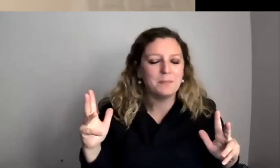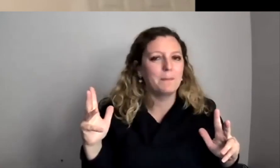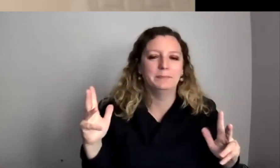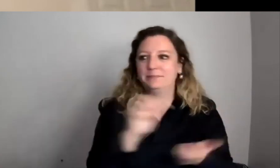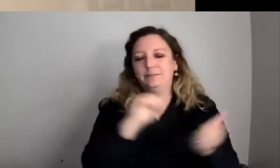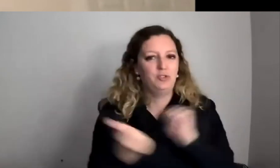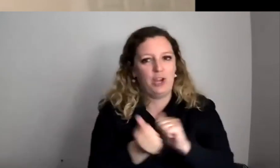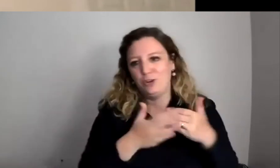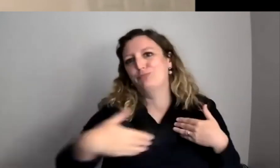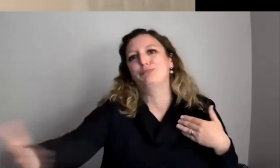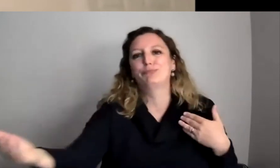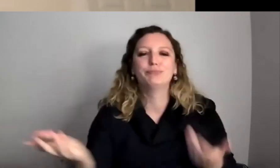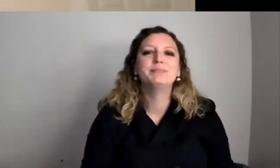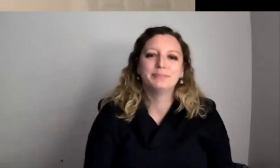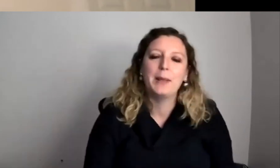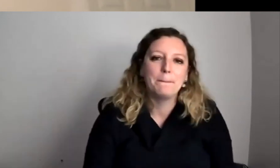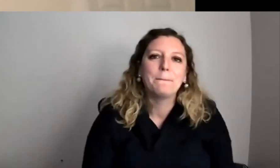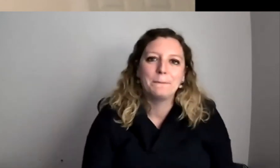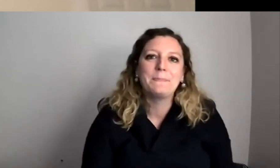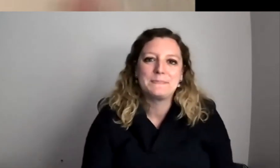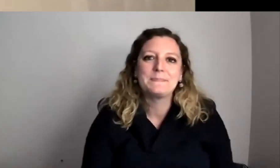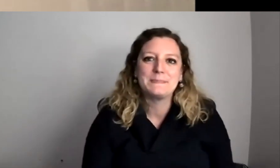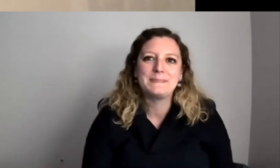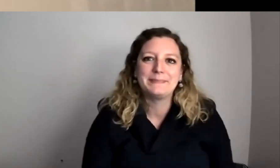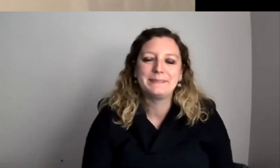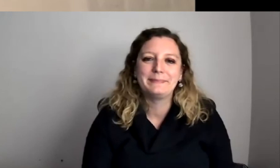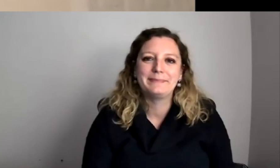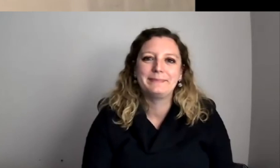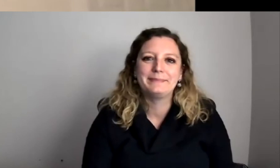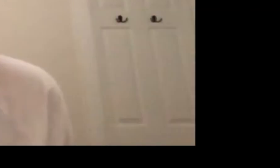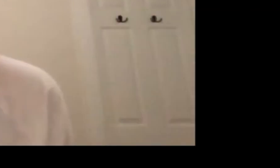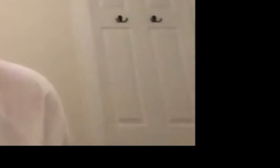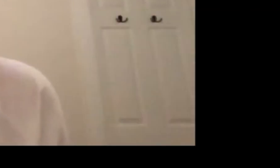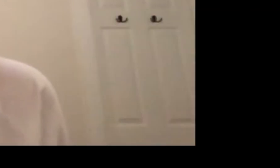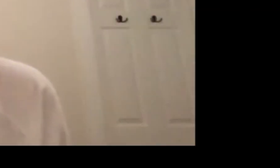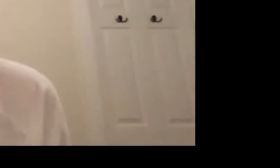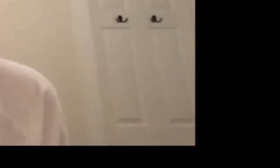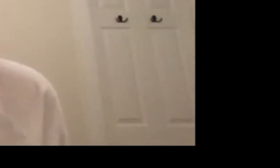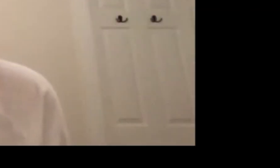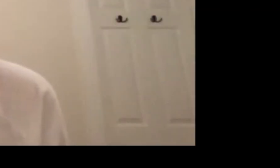it. And once I did, it sort of changed things from there on out. So yeah.